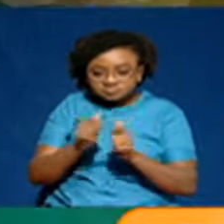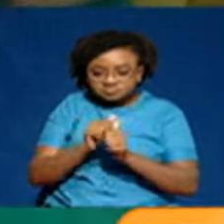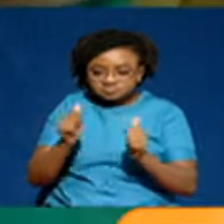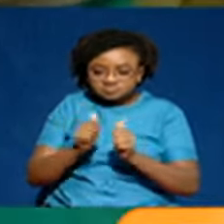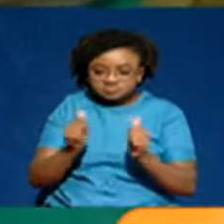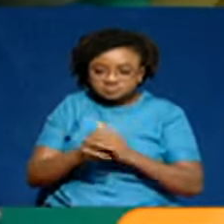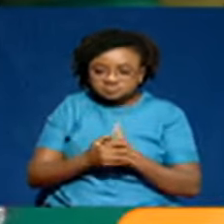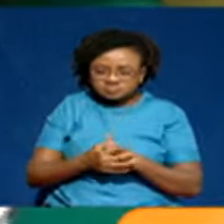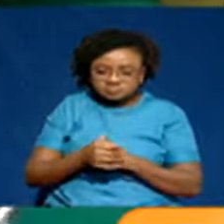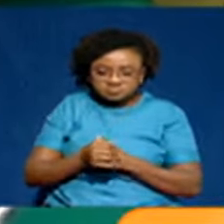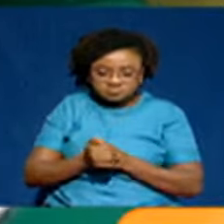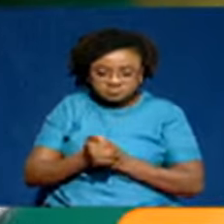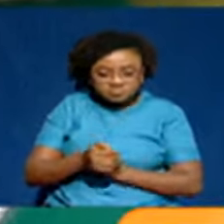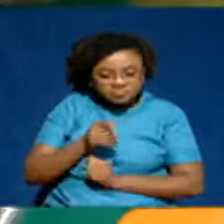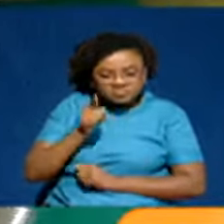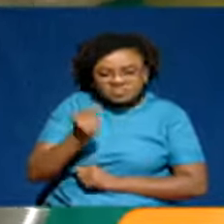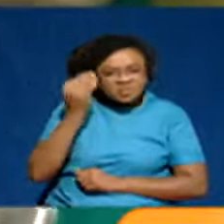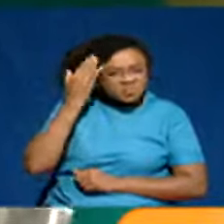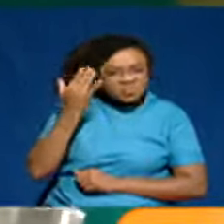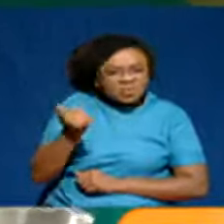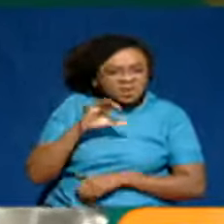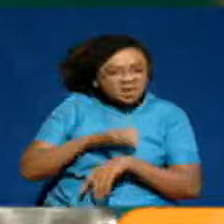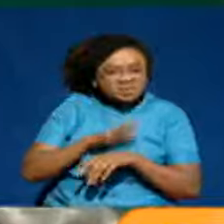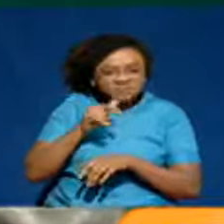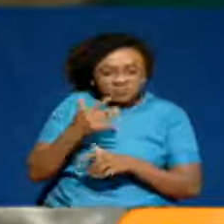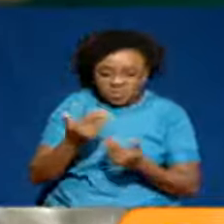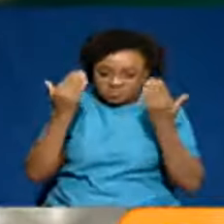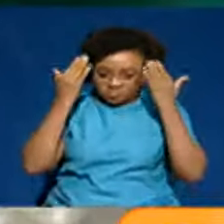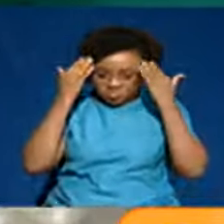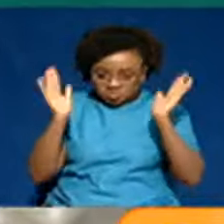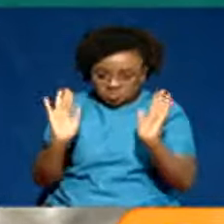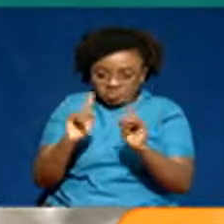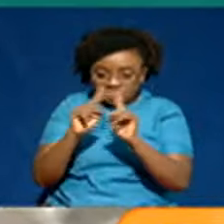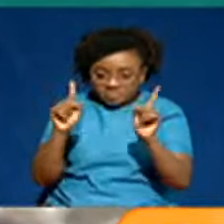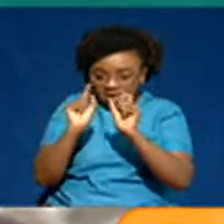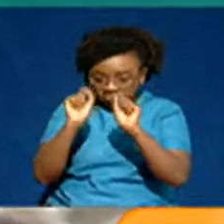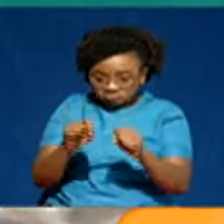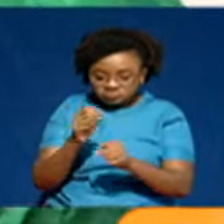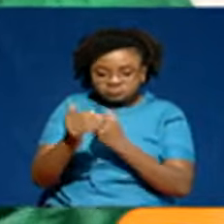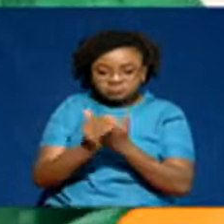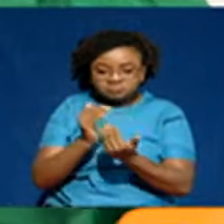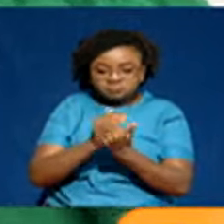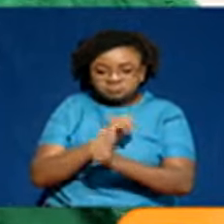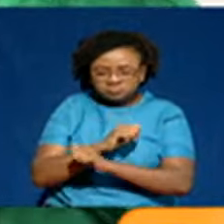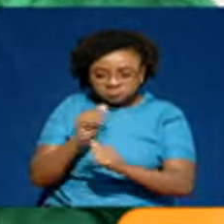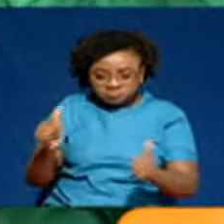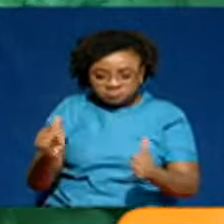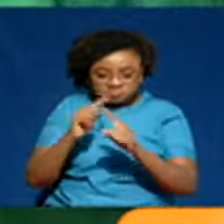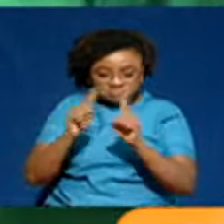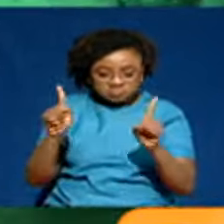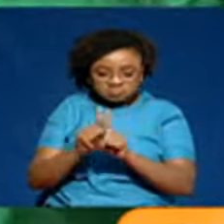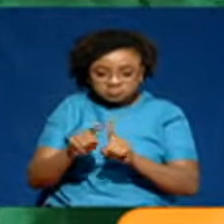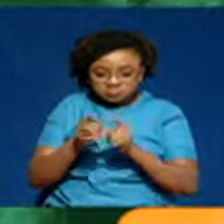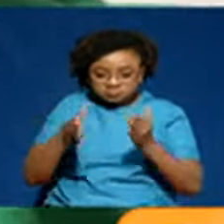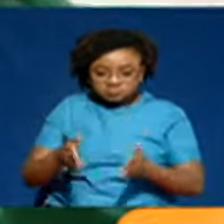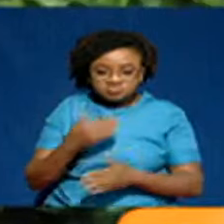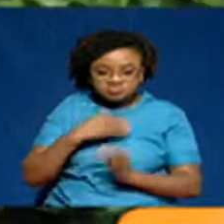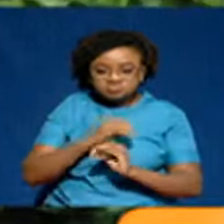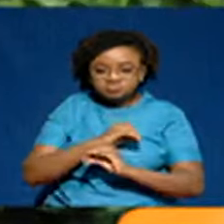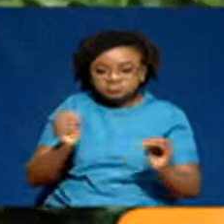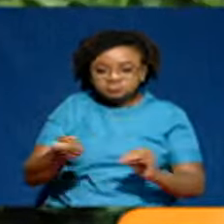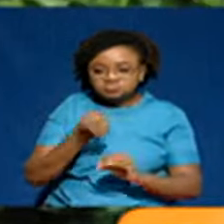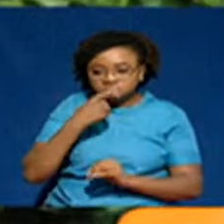The exact cause of endometriosis is not fully understood, but it can be managed and treated, although there is currently no